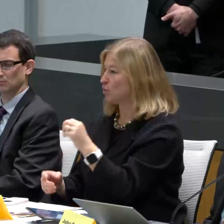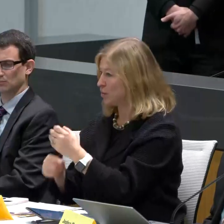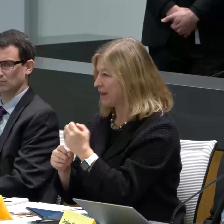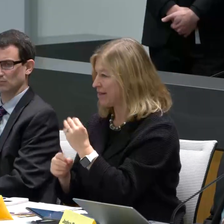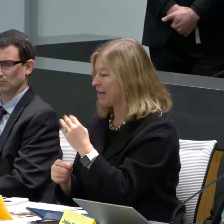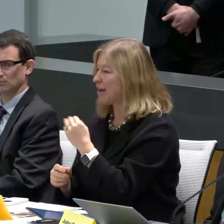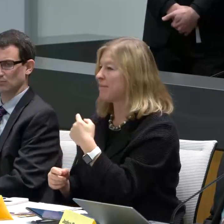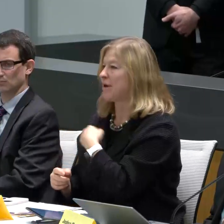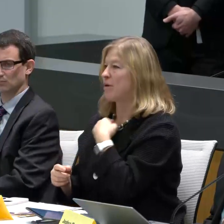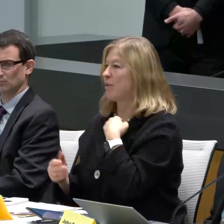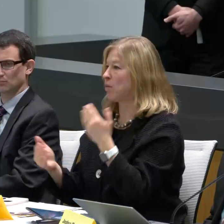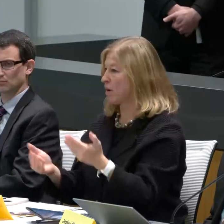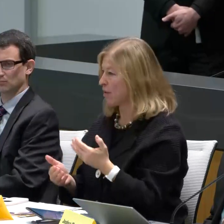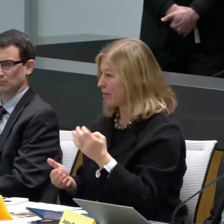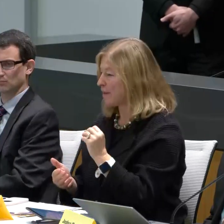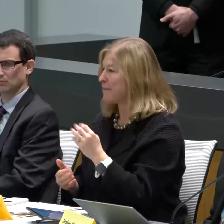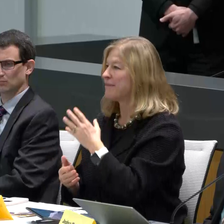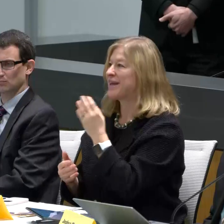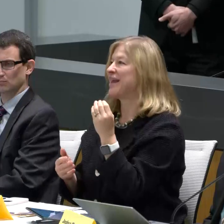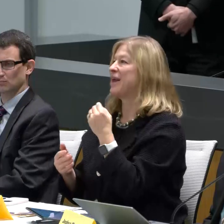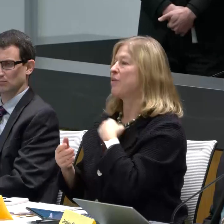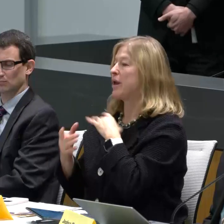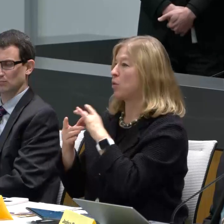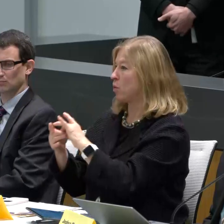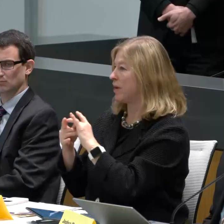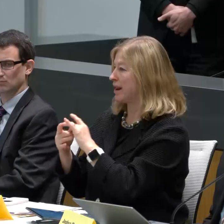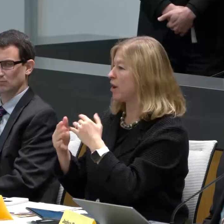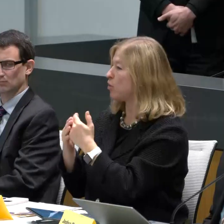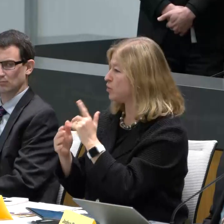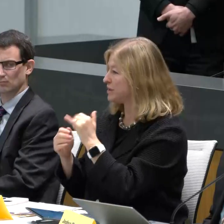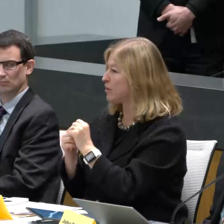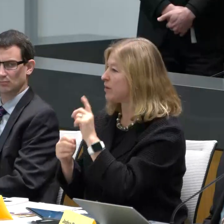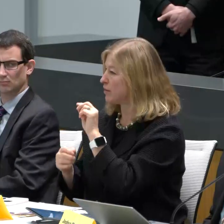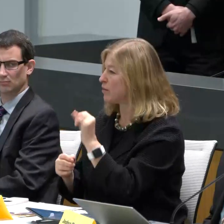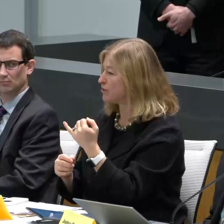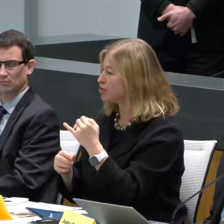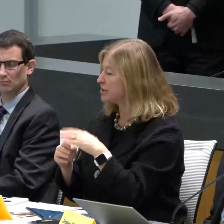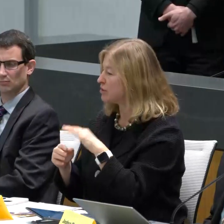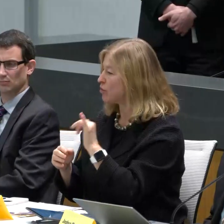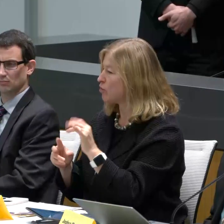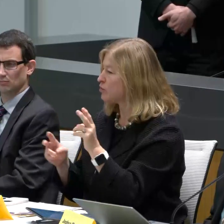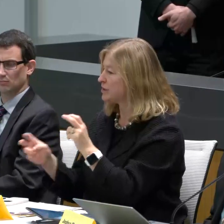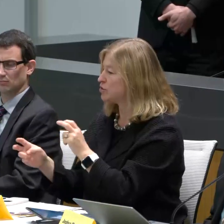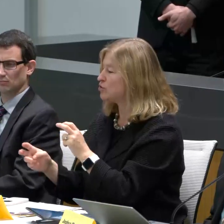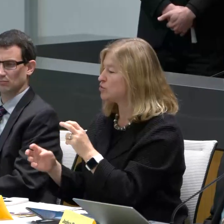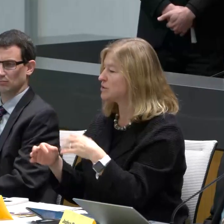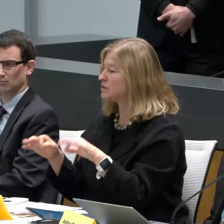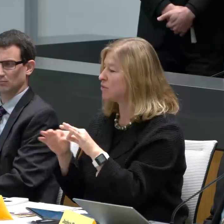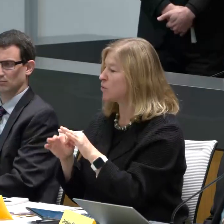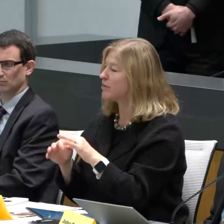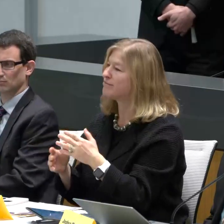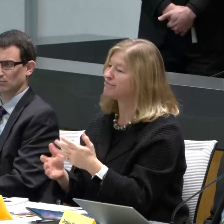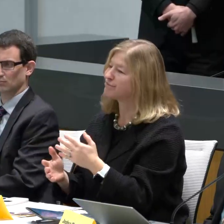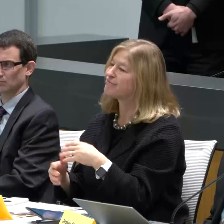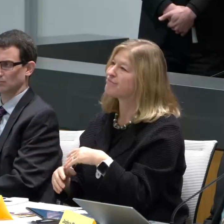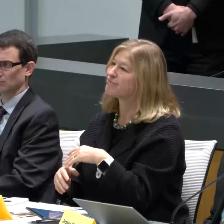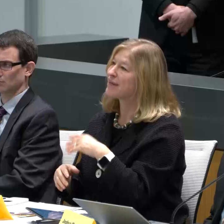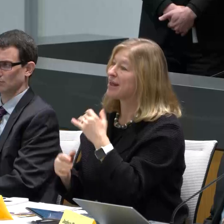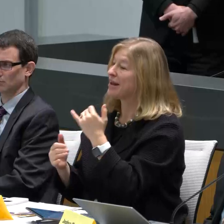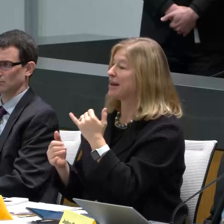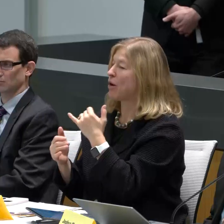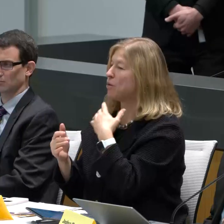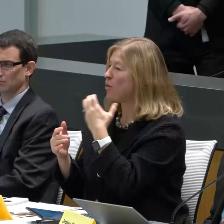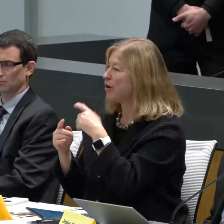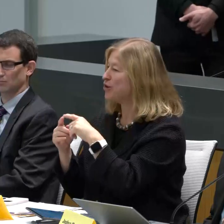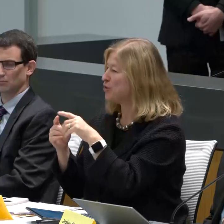it's not well known, but we do receive these complaints, we do welcome them, and we do coordinate very closely with Department of Justice on